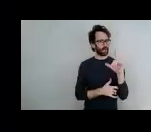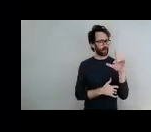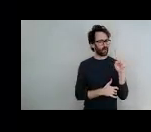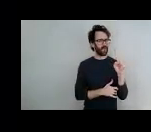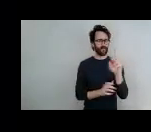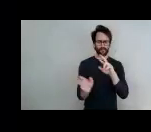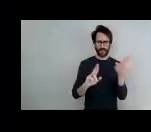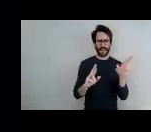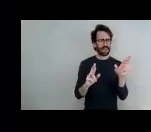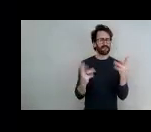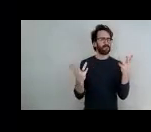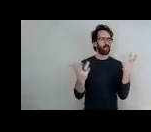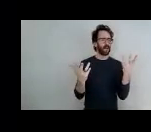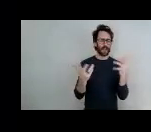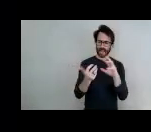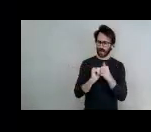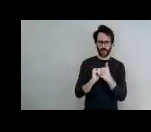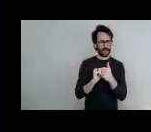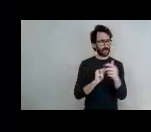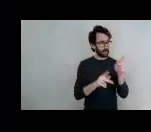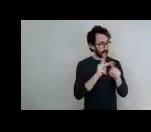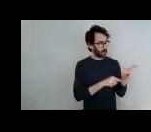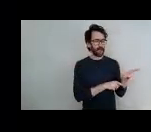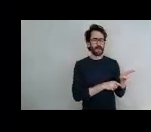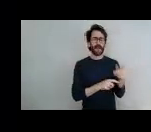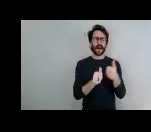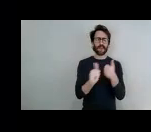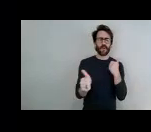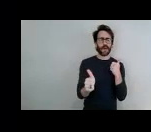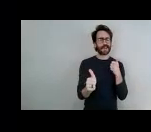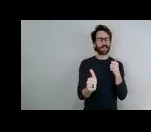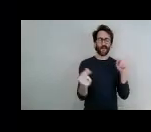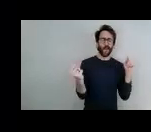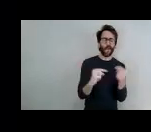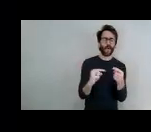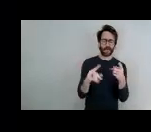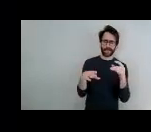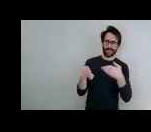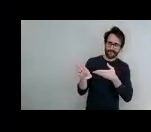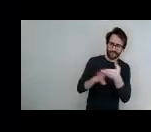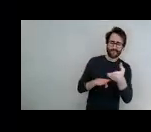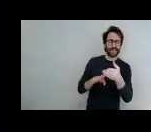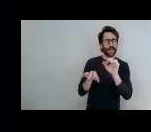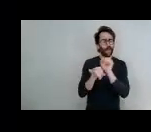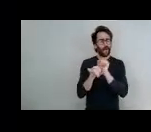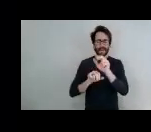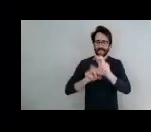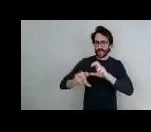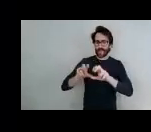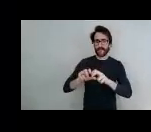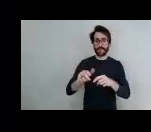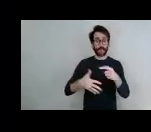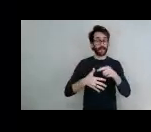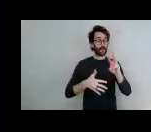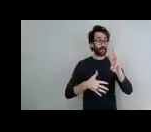we deter people from doing harm within the industry? So I have several tools under our belt. We have a whistleblower program. So